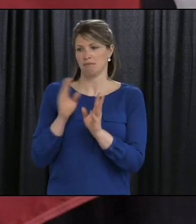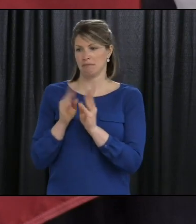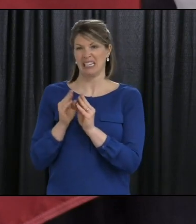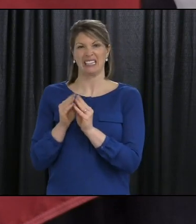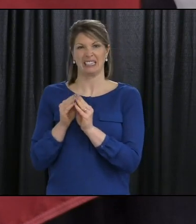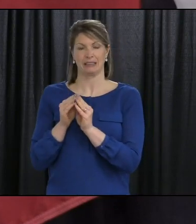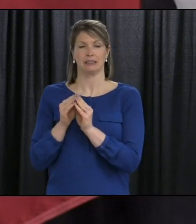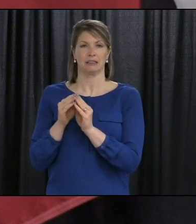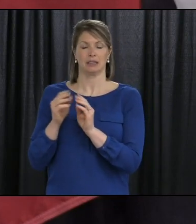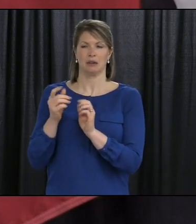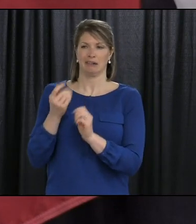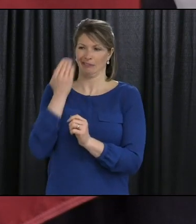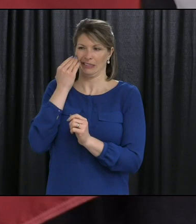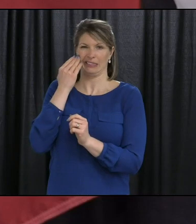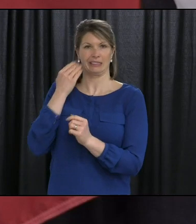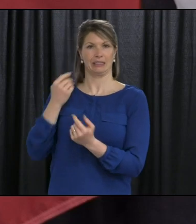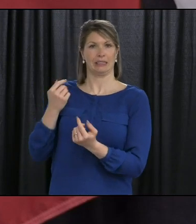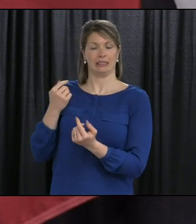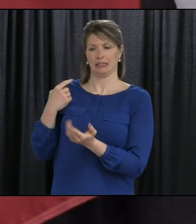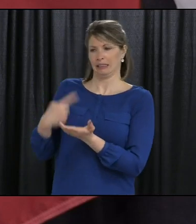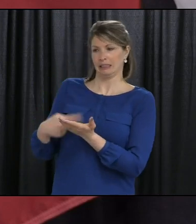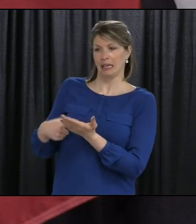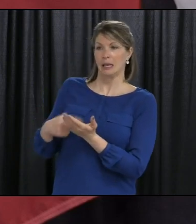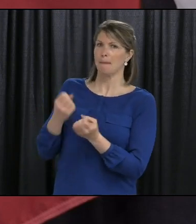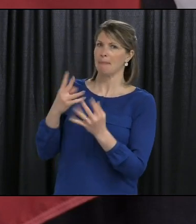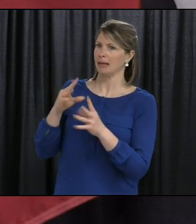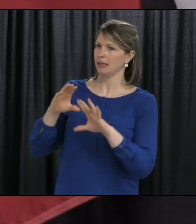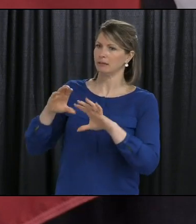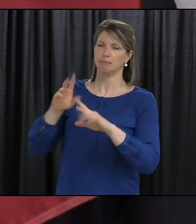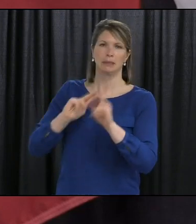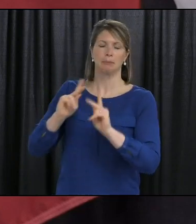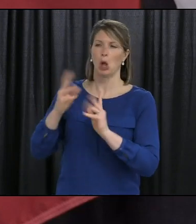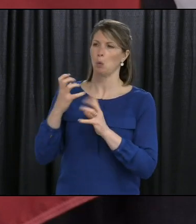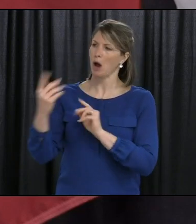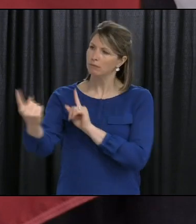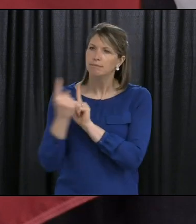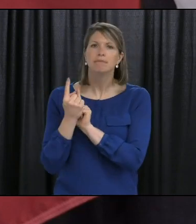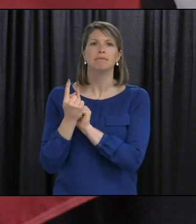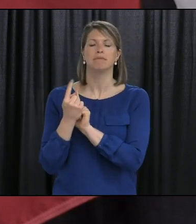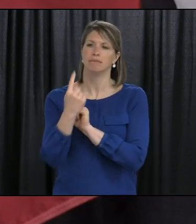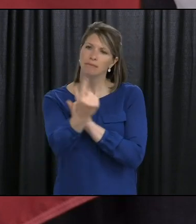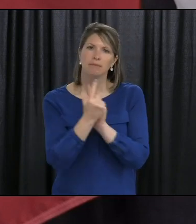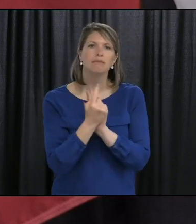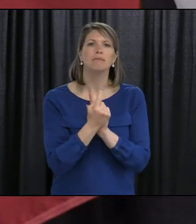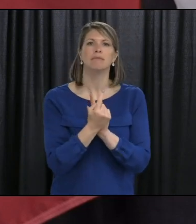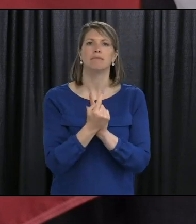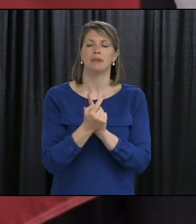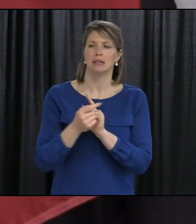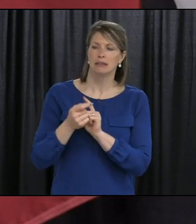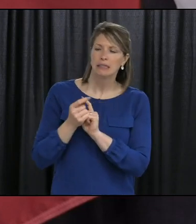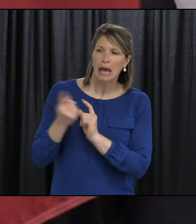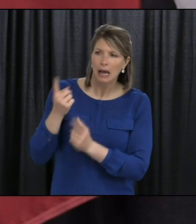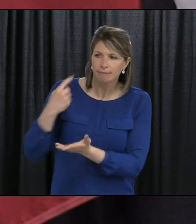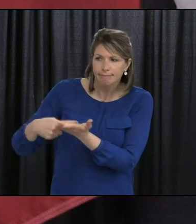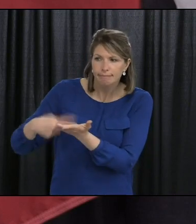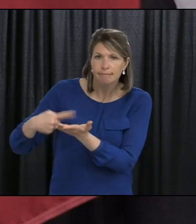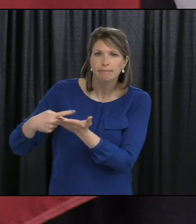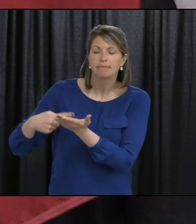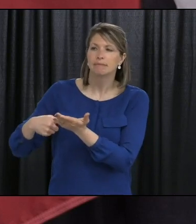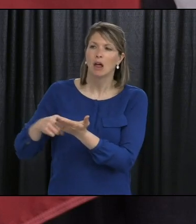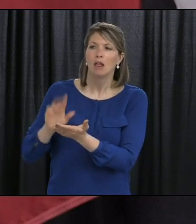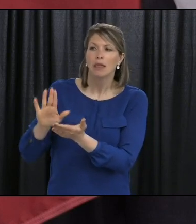that really want to get in front of her and making sure that they can put in place their plans of what living